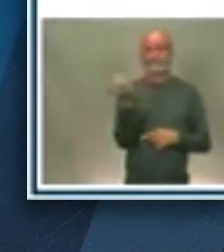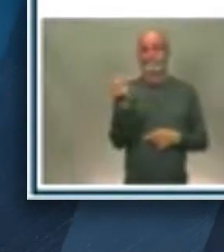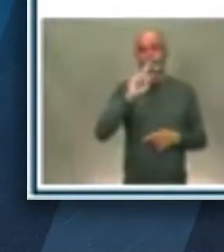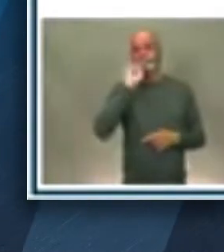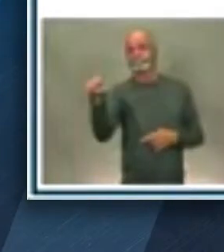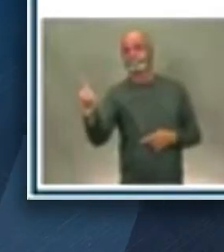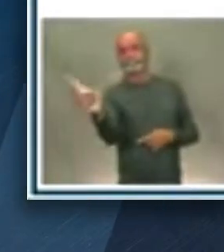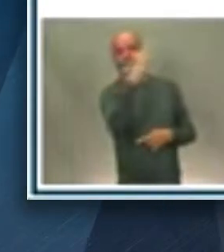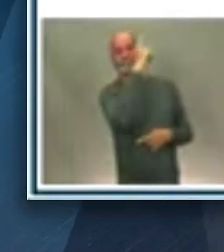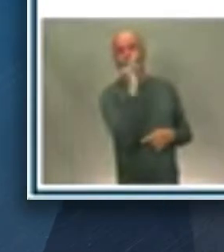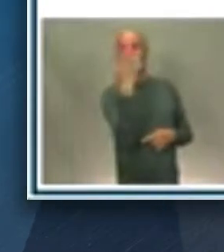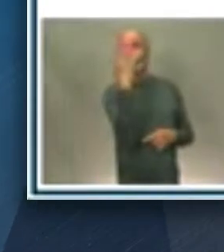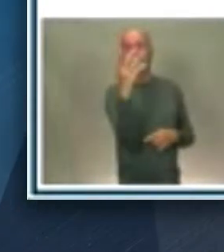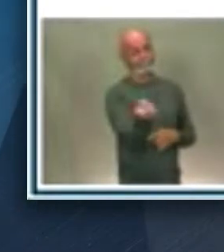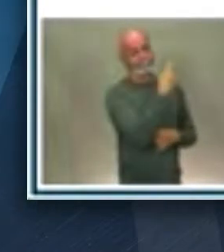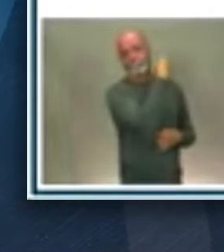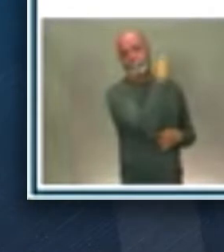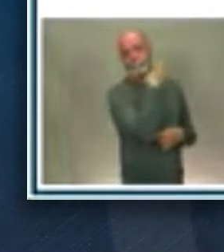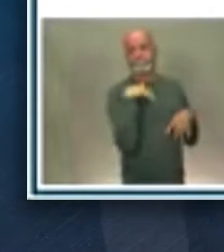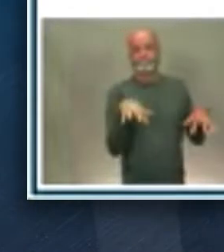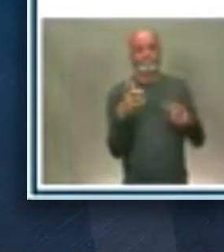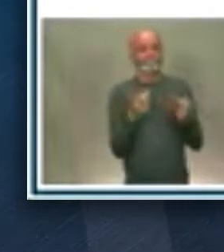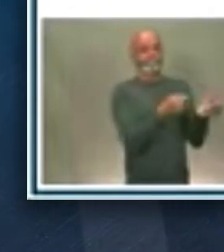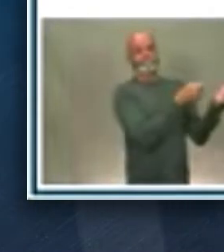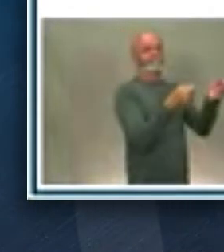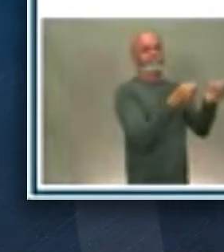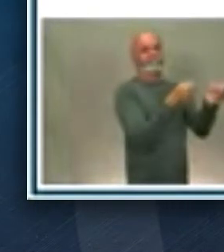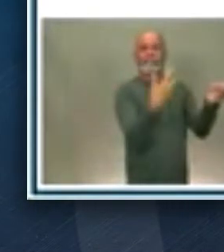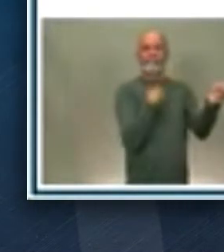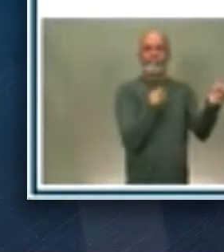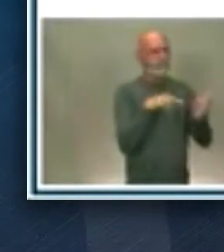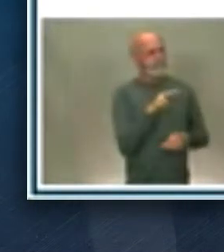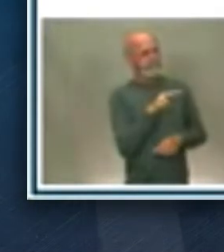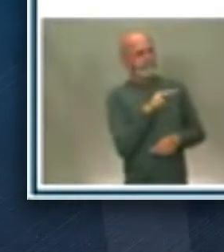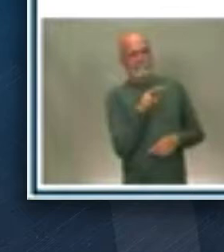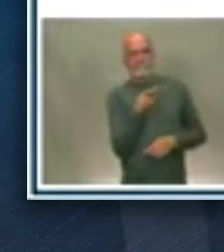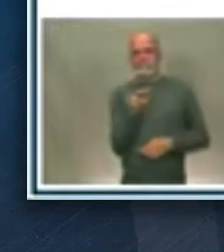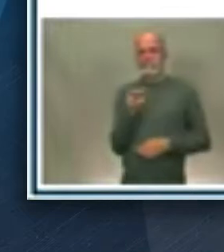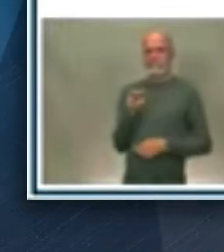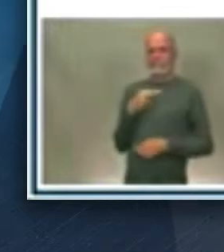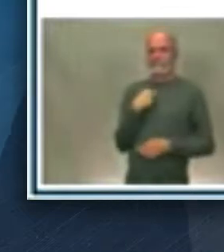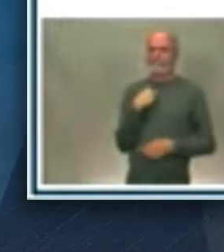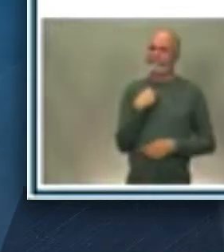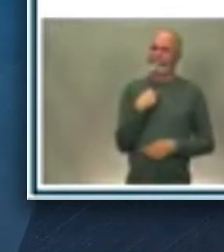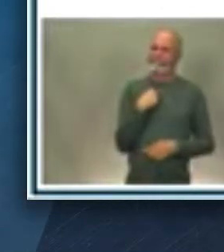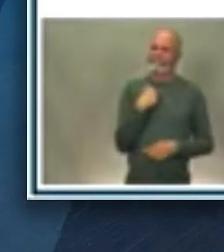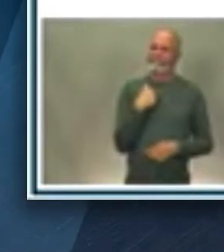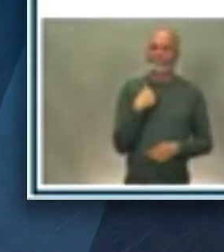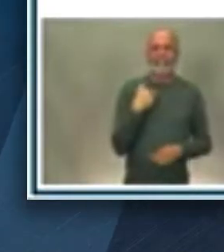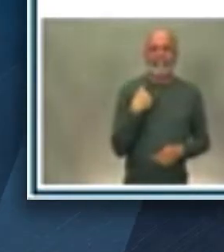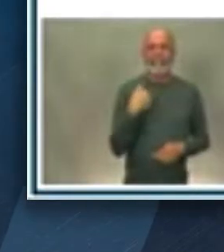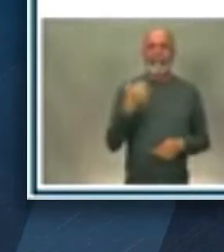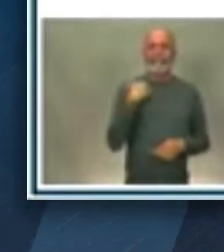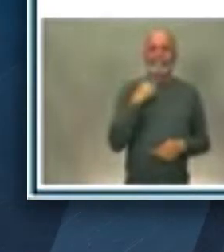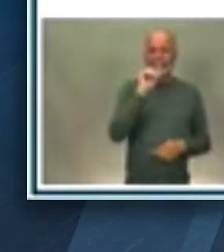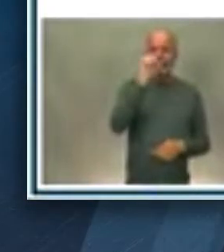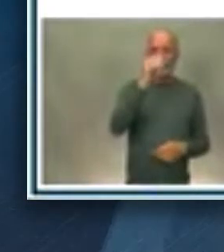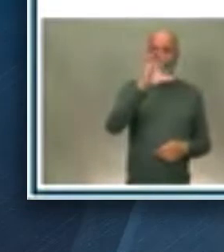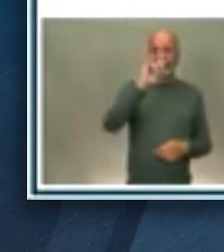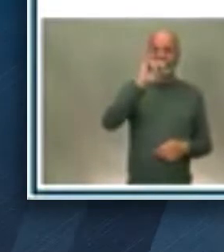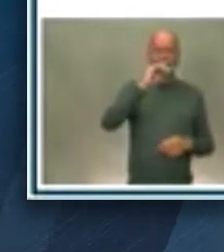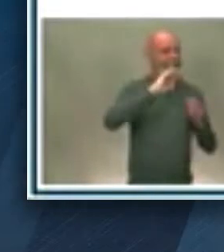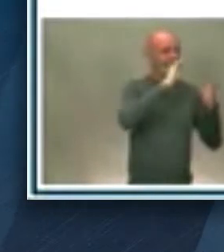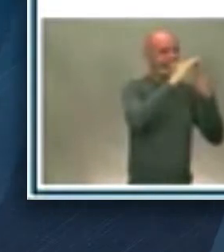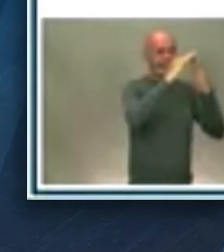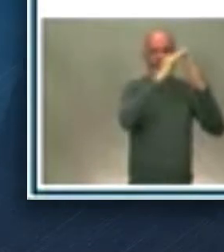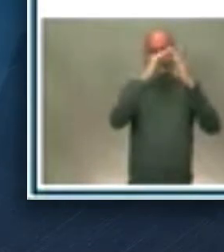The bigger picture for me is, the bigger question for me is, how do we get to the point we have 10 cities in downtown Halifax? You know, we didn't have those 8 years ago. So how do we get